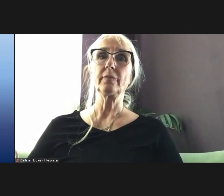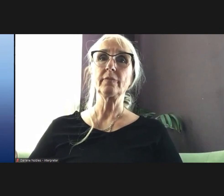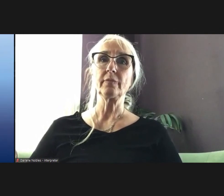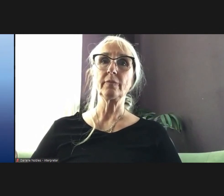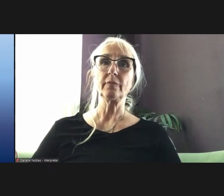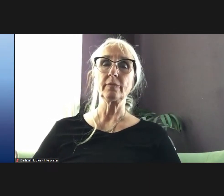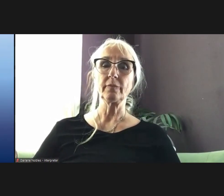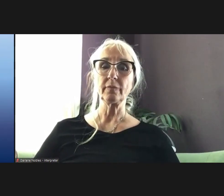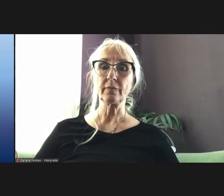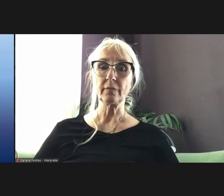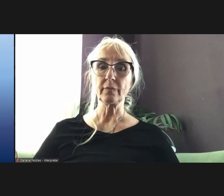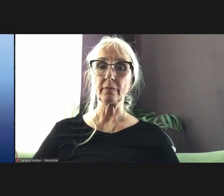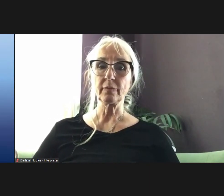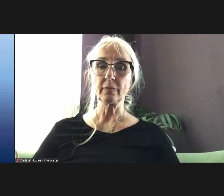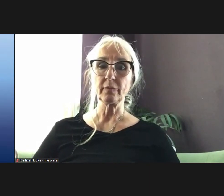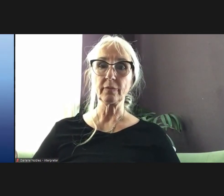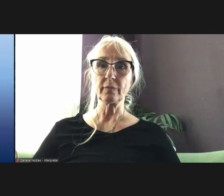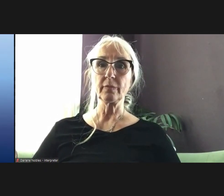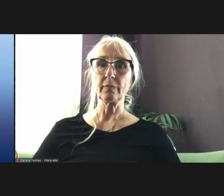Let's see,